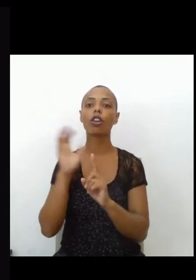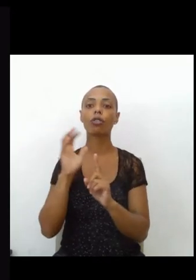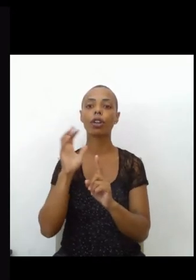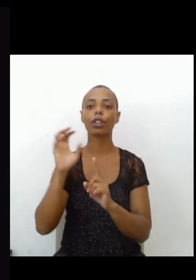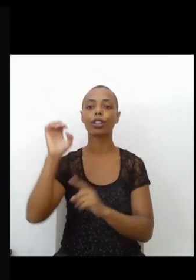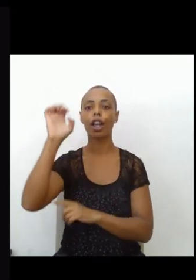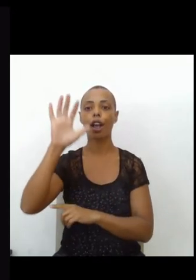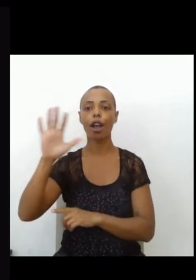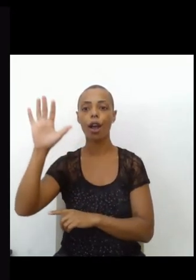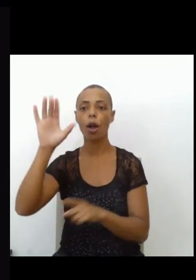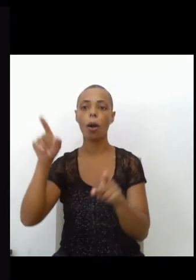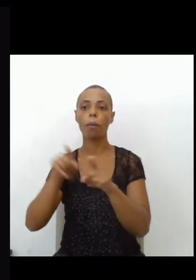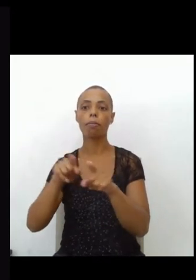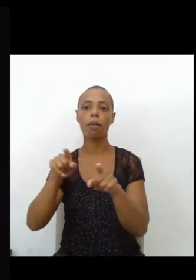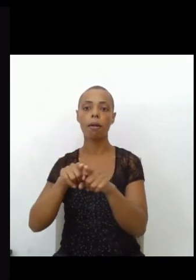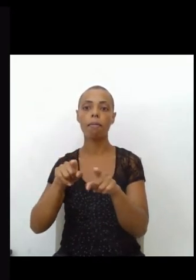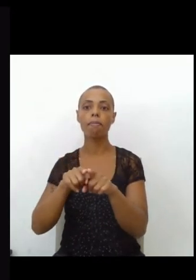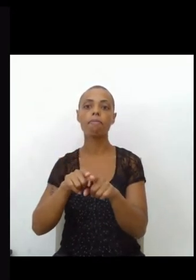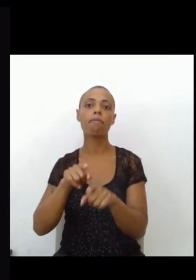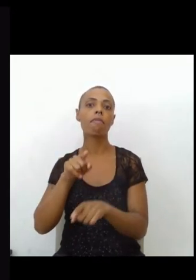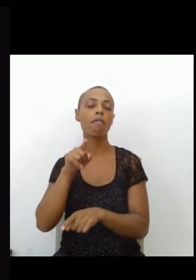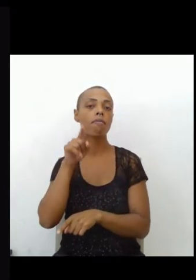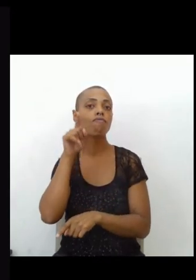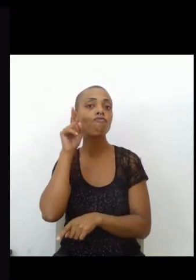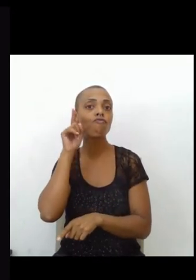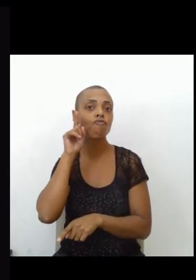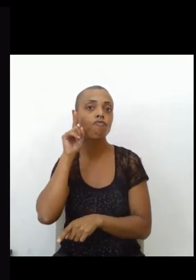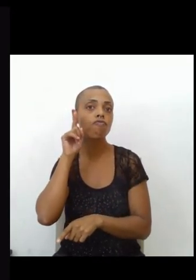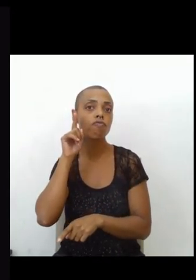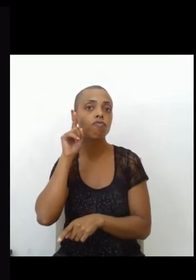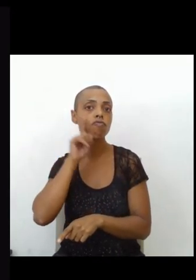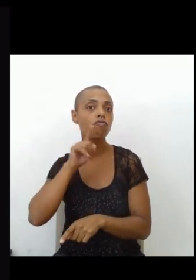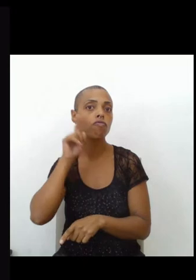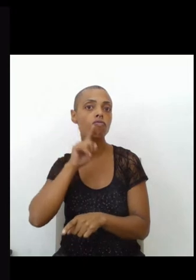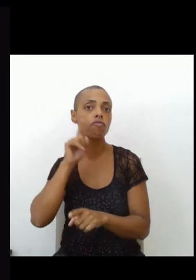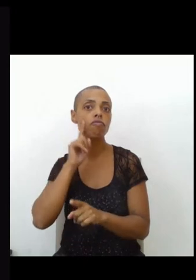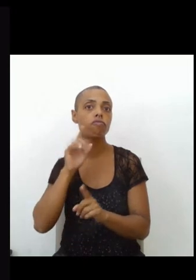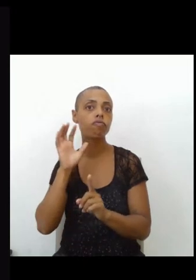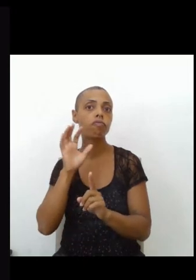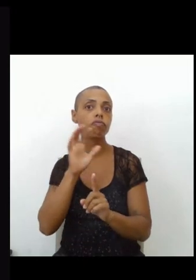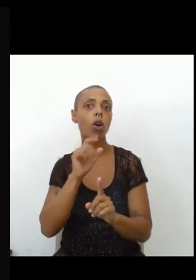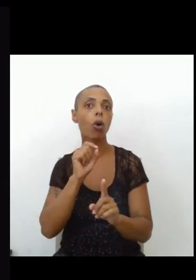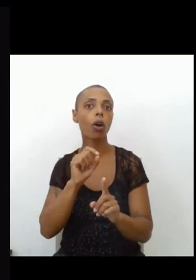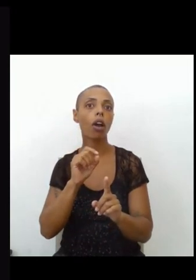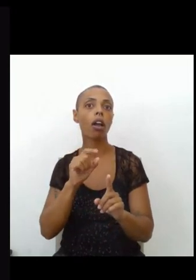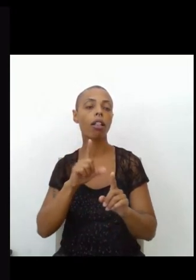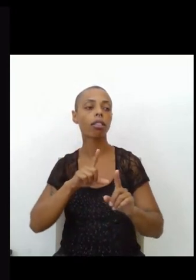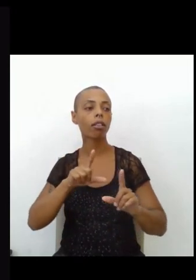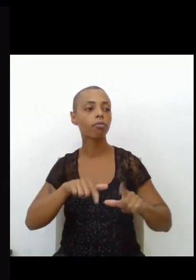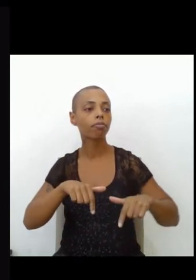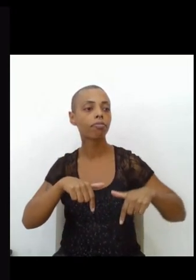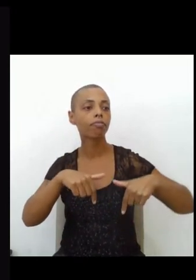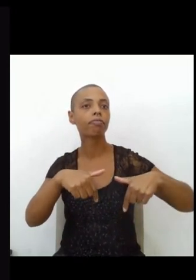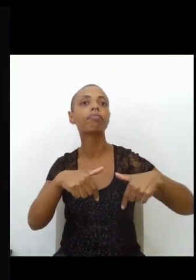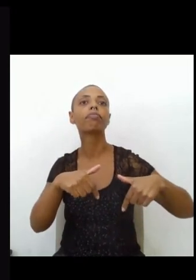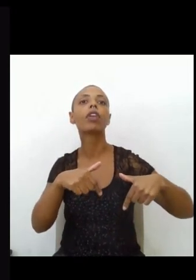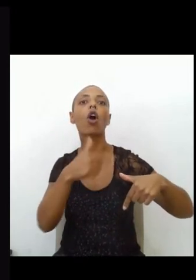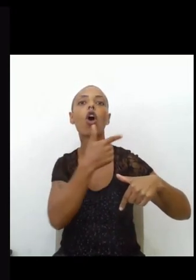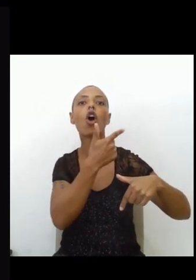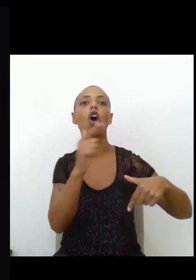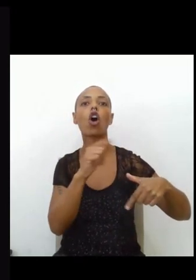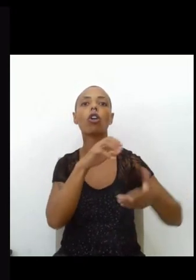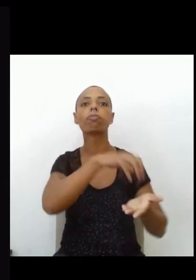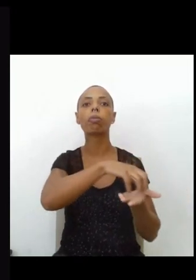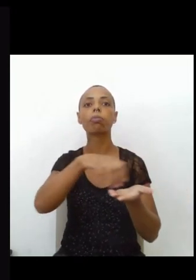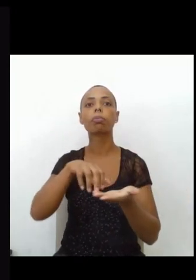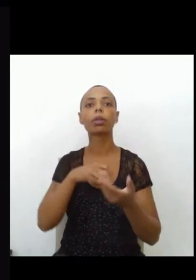also it's linked to International donor agencies a critique of Western languages and gender relations